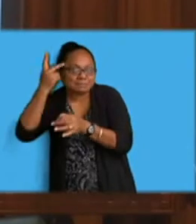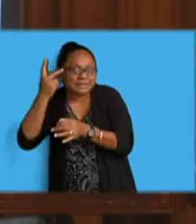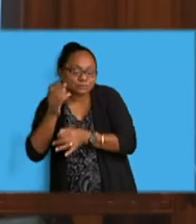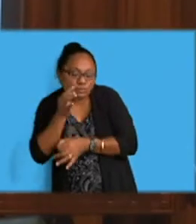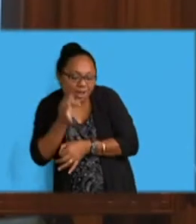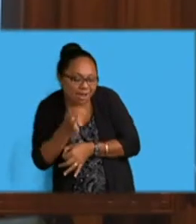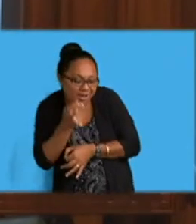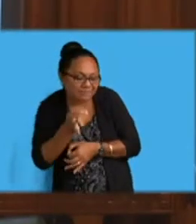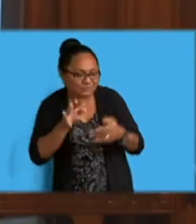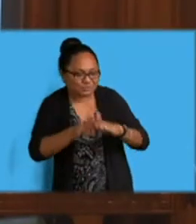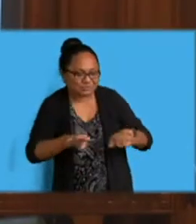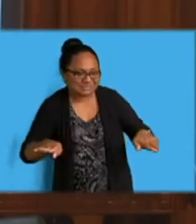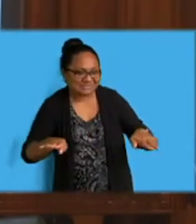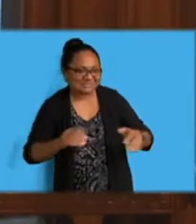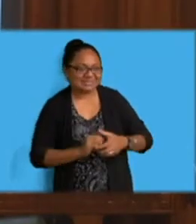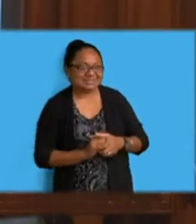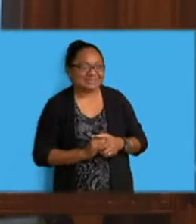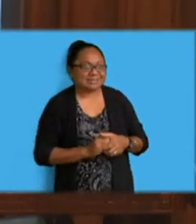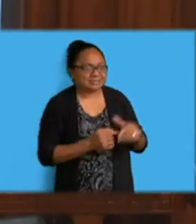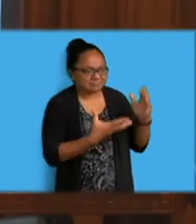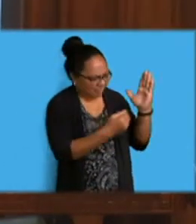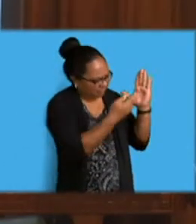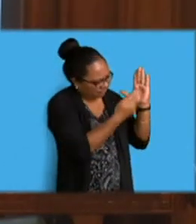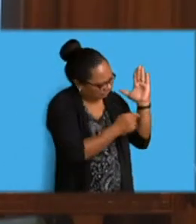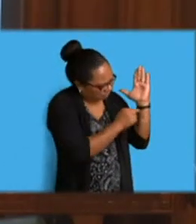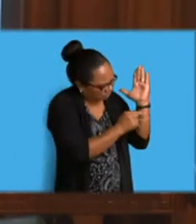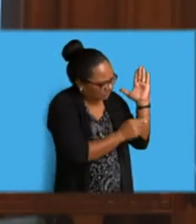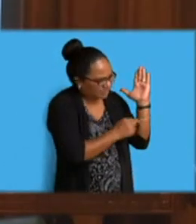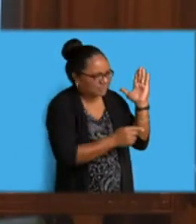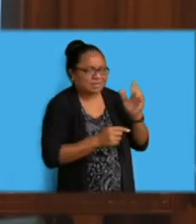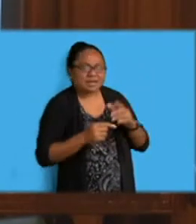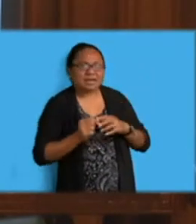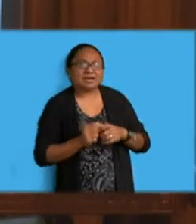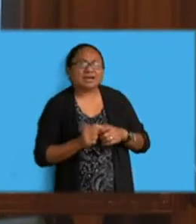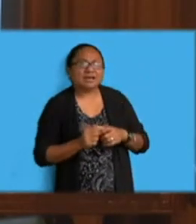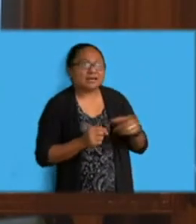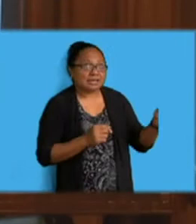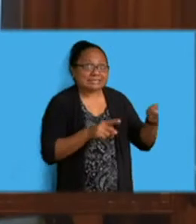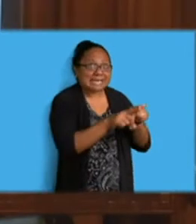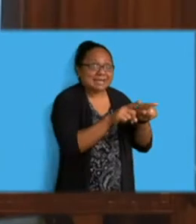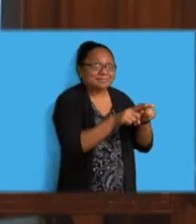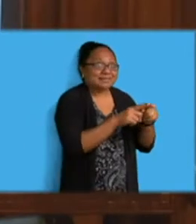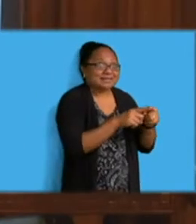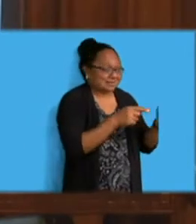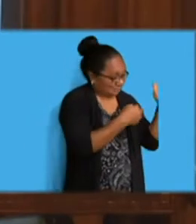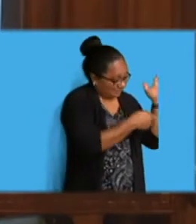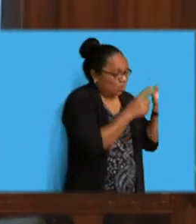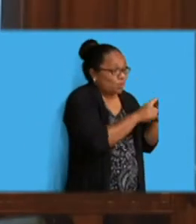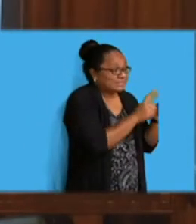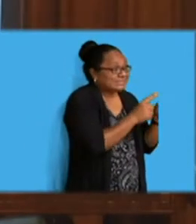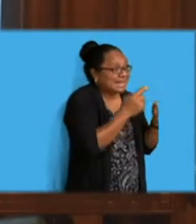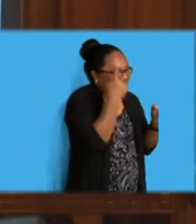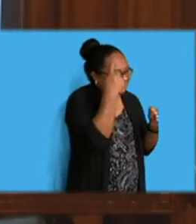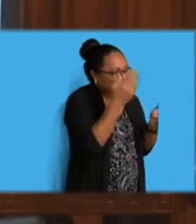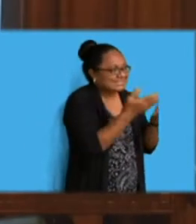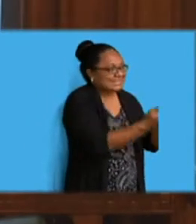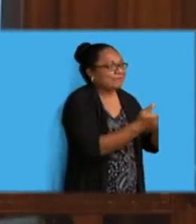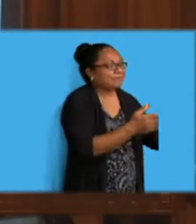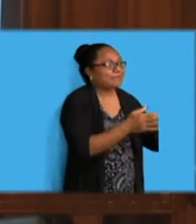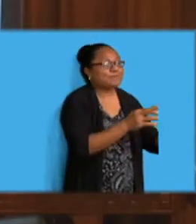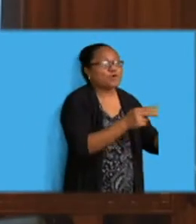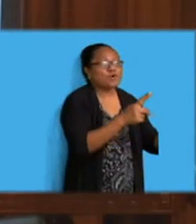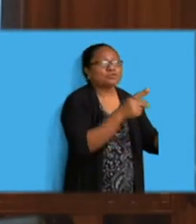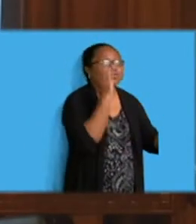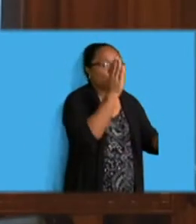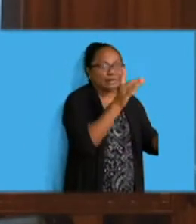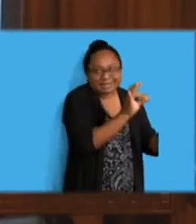a section on what kind of questions the school head should ask the parents when the parents visit the school or drops the child or during the parents'